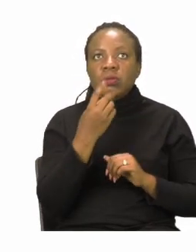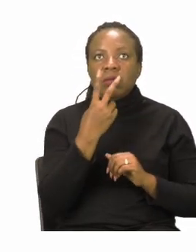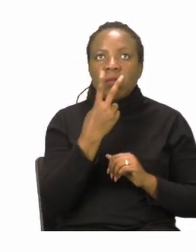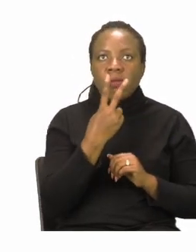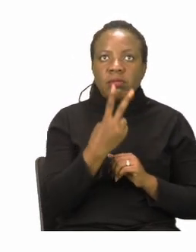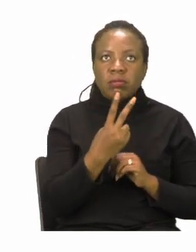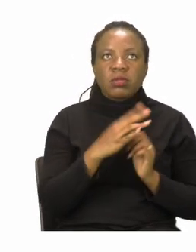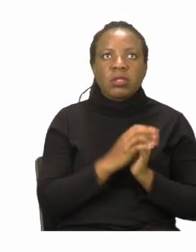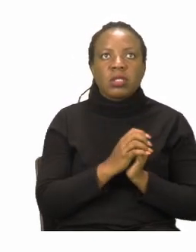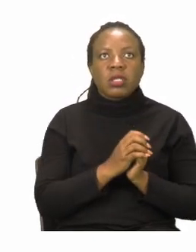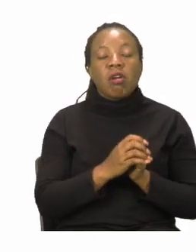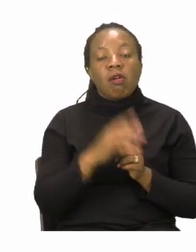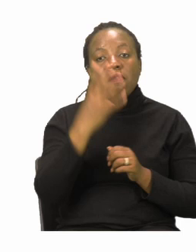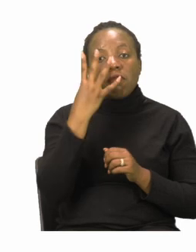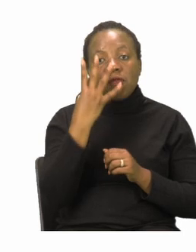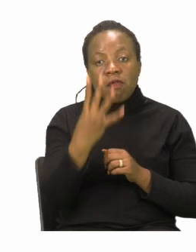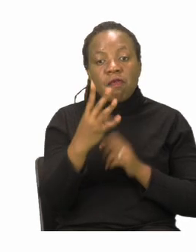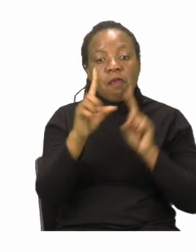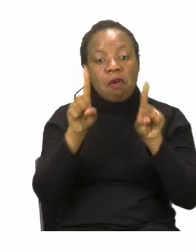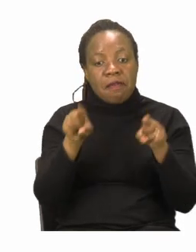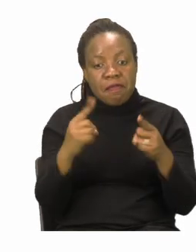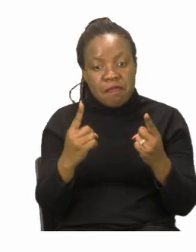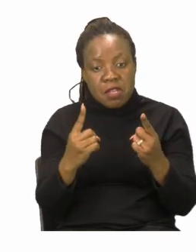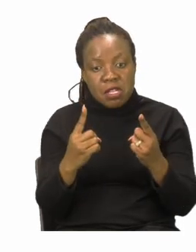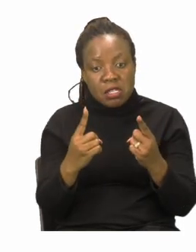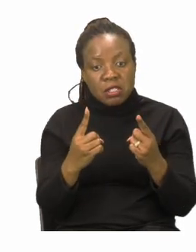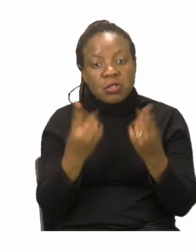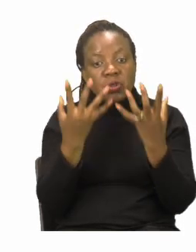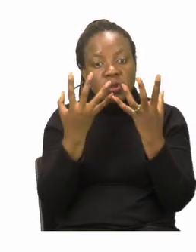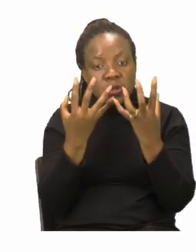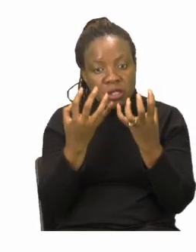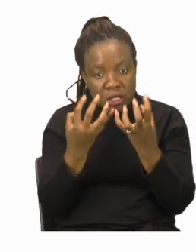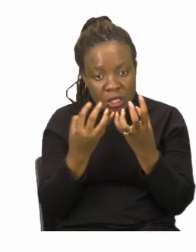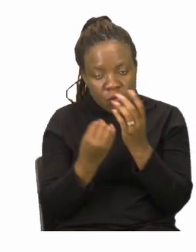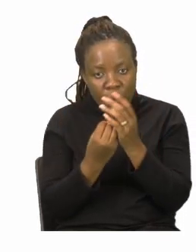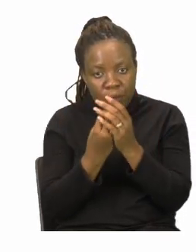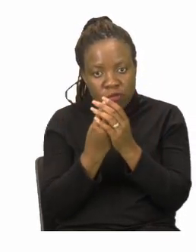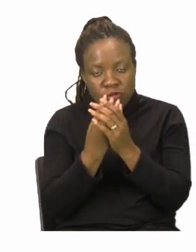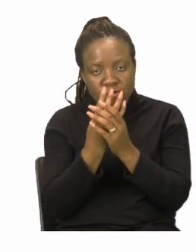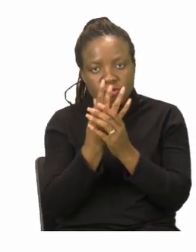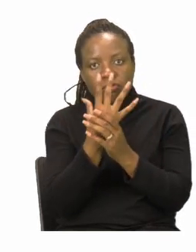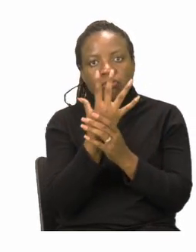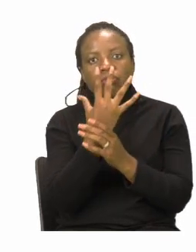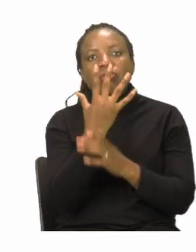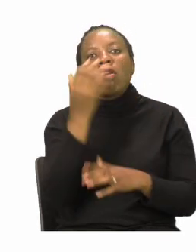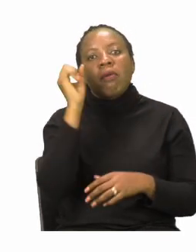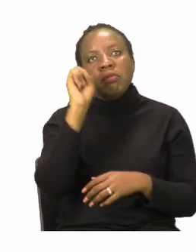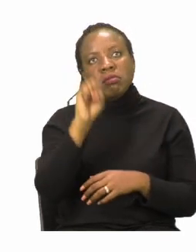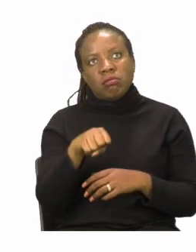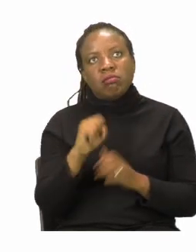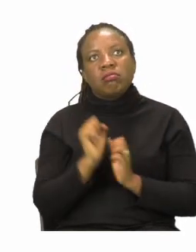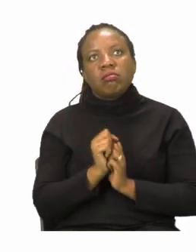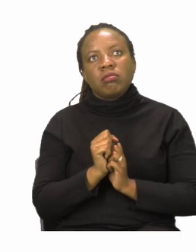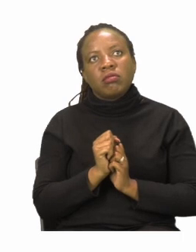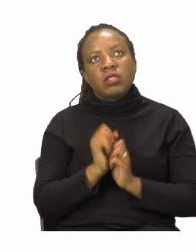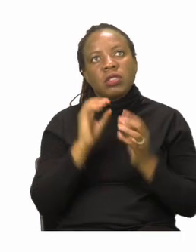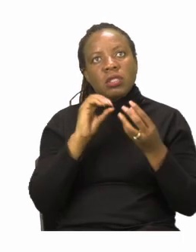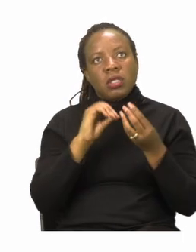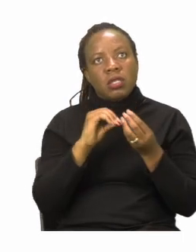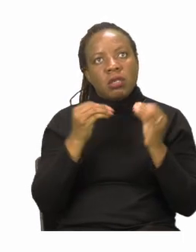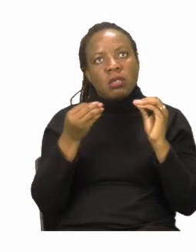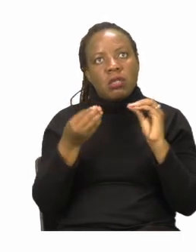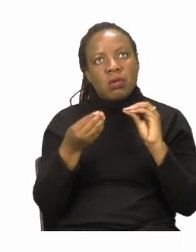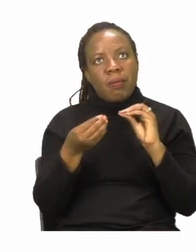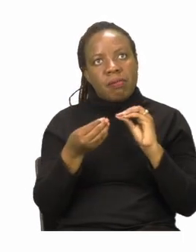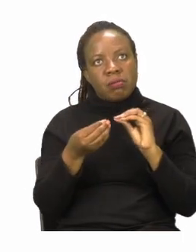to grow. Number 3. What else do plants still need to